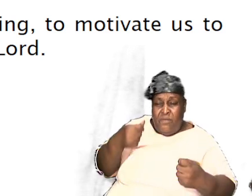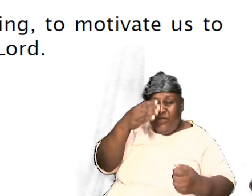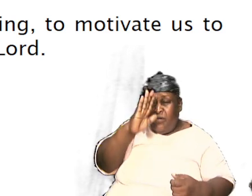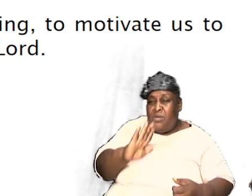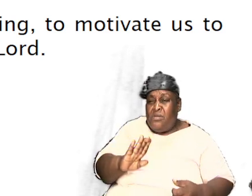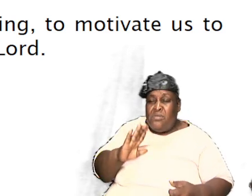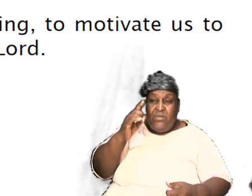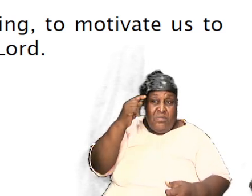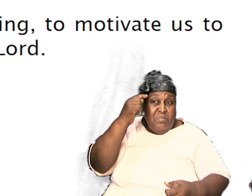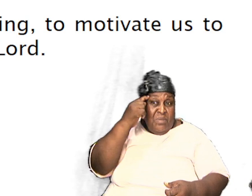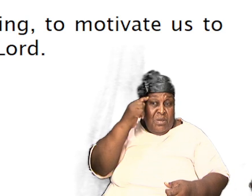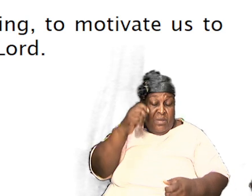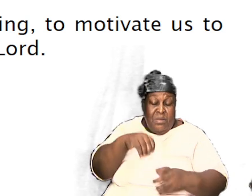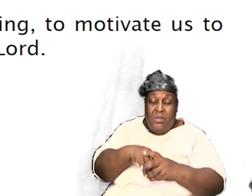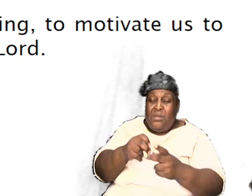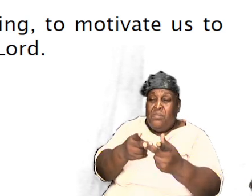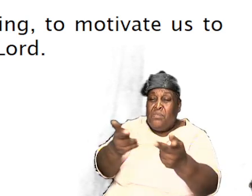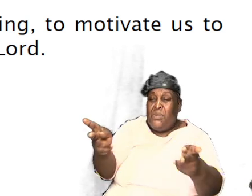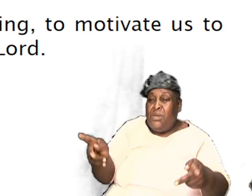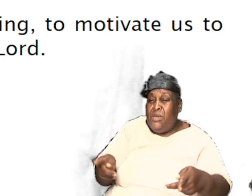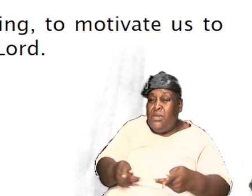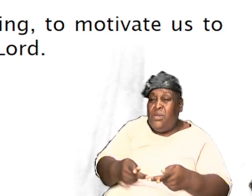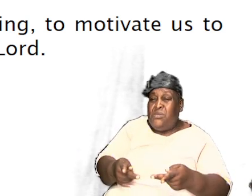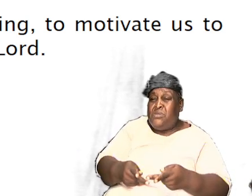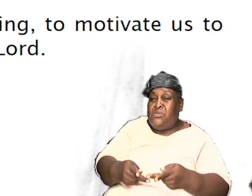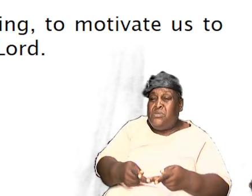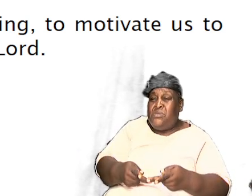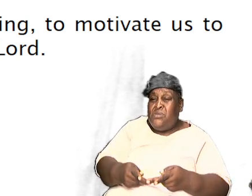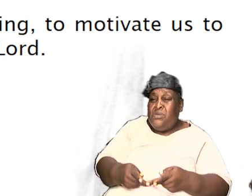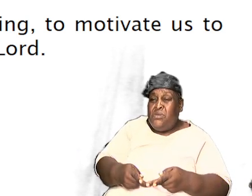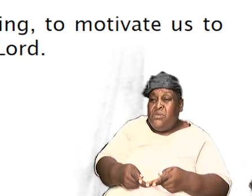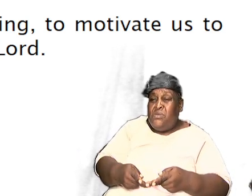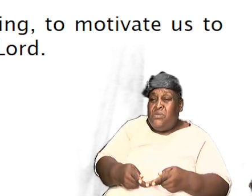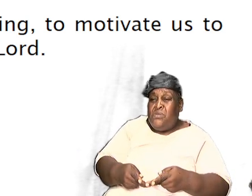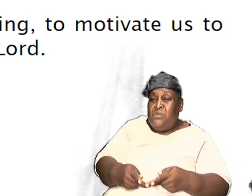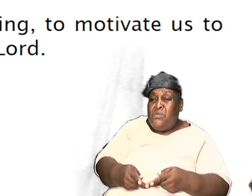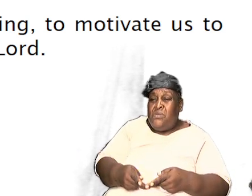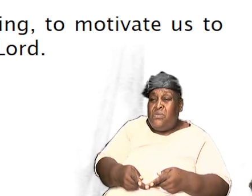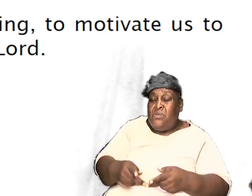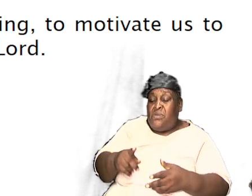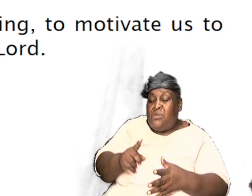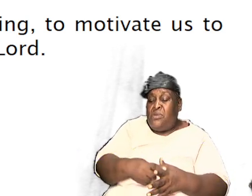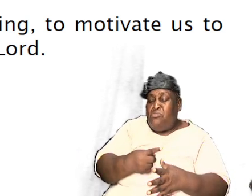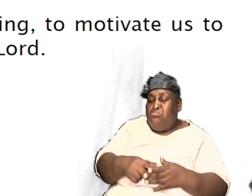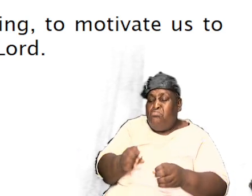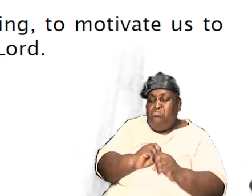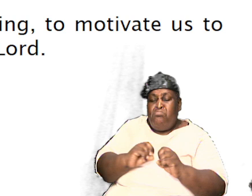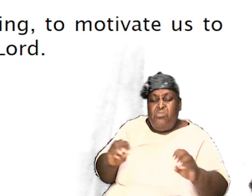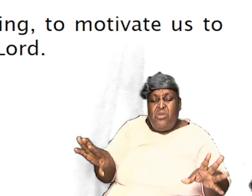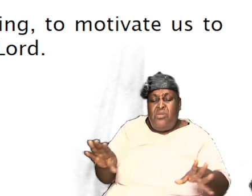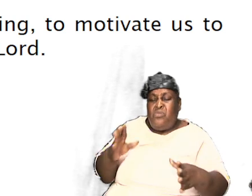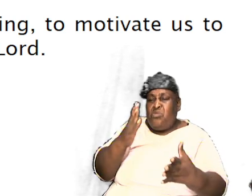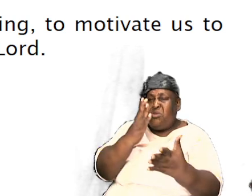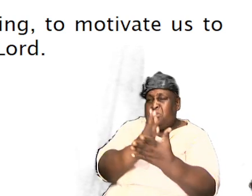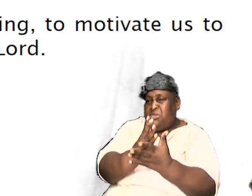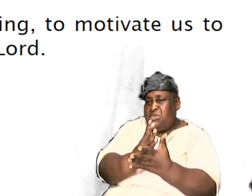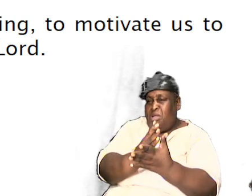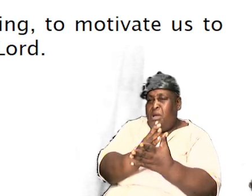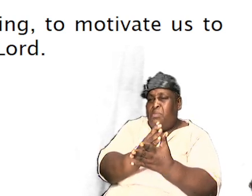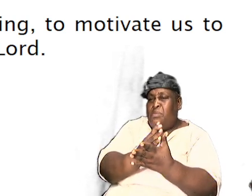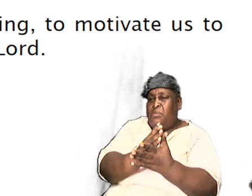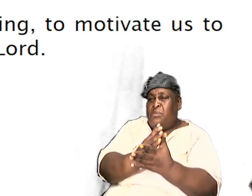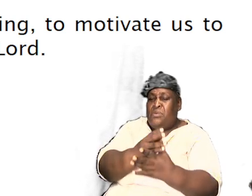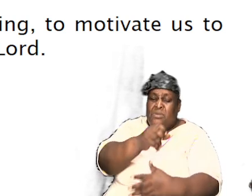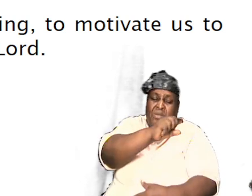his mind was in a place where he was determined to serve God, then nothing would have prevented him from living for